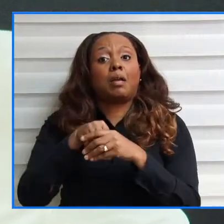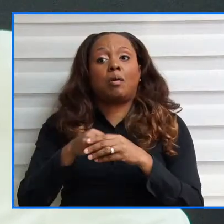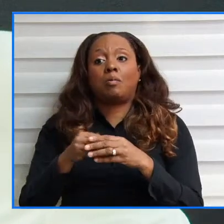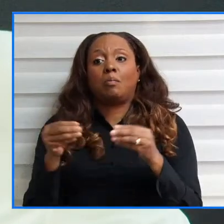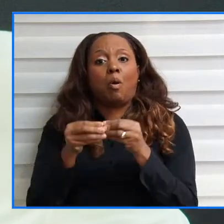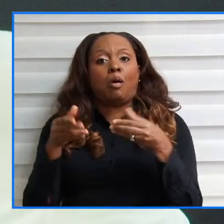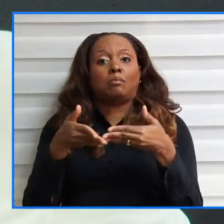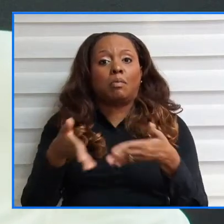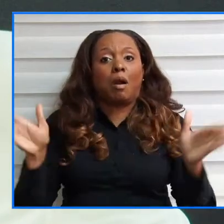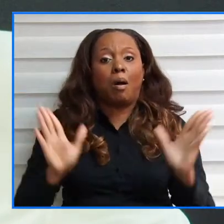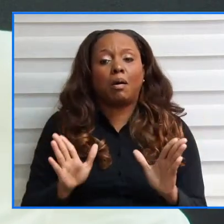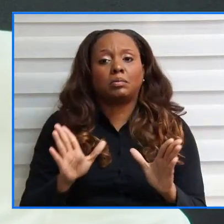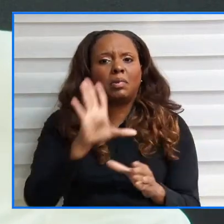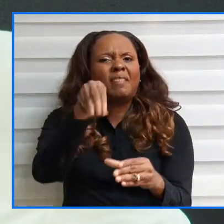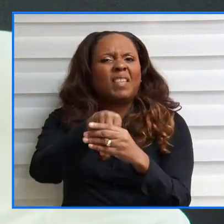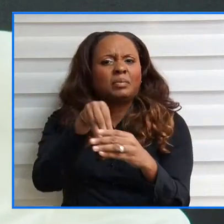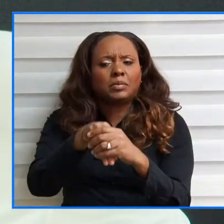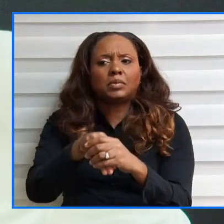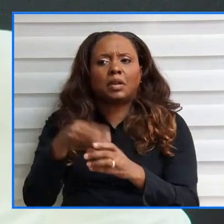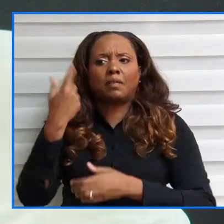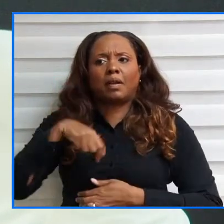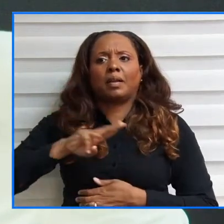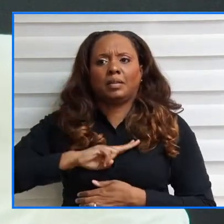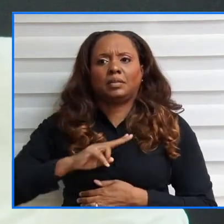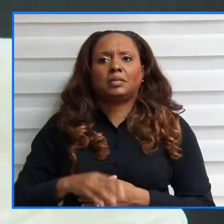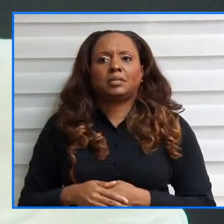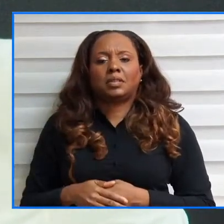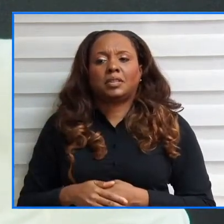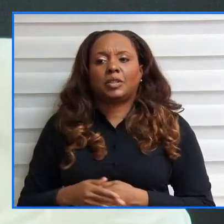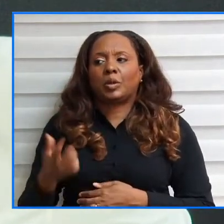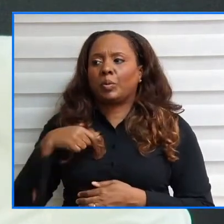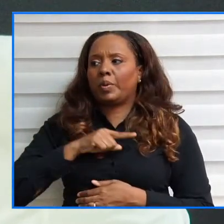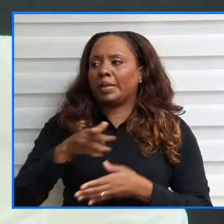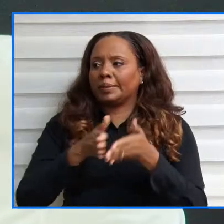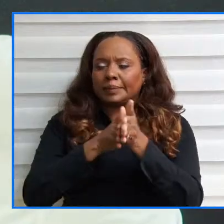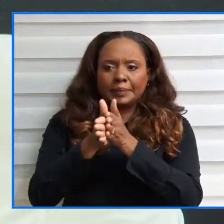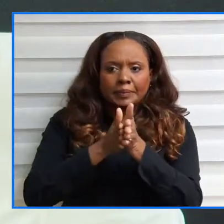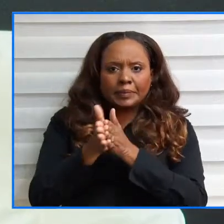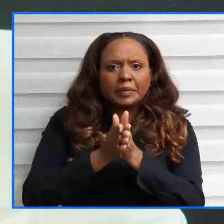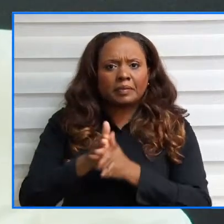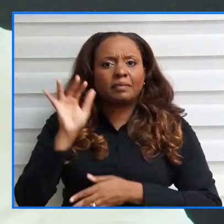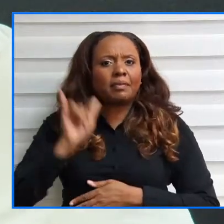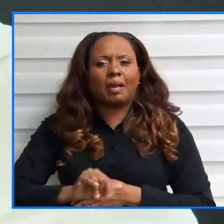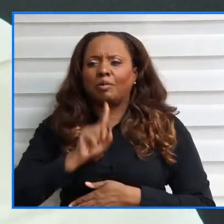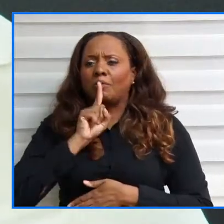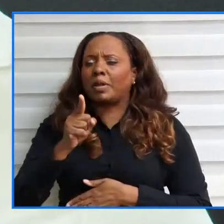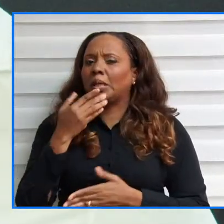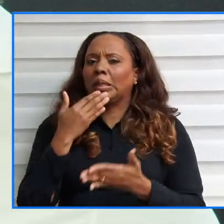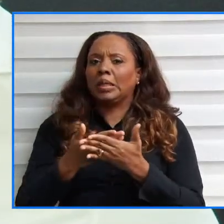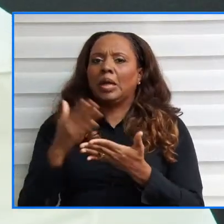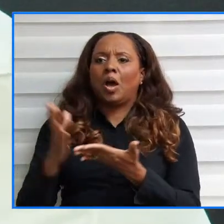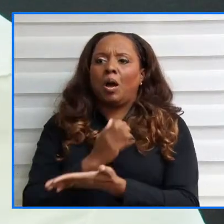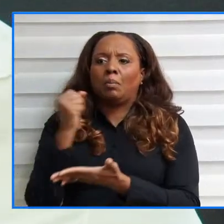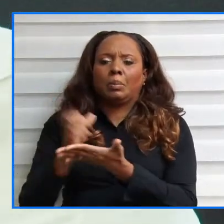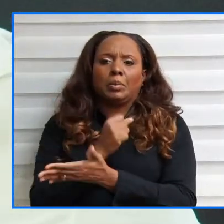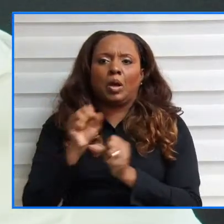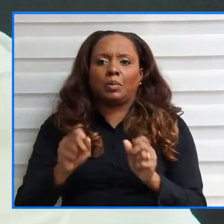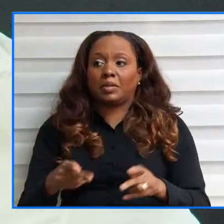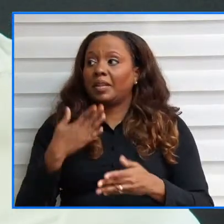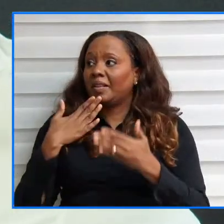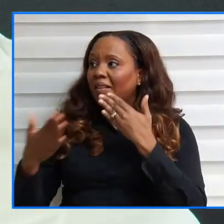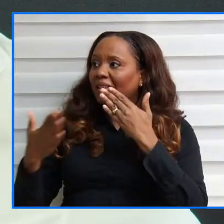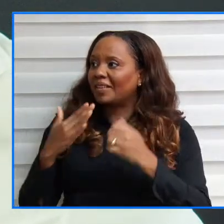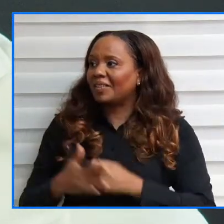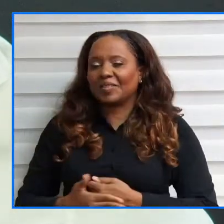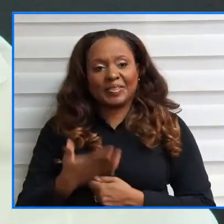both sides of the Atlantic than hitherto existed. So we look forward to those real opportunities too. So thank you very much, sir. Thank